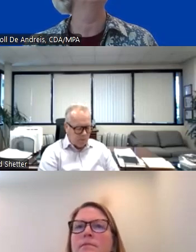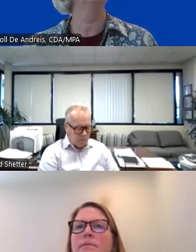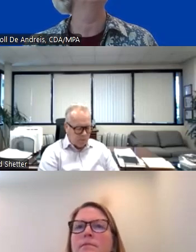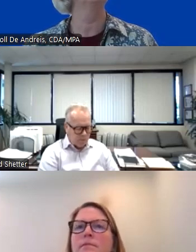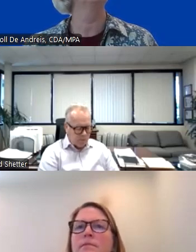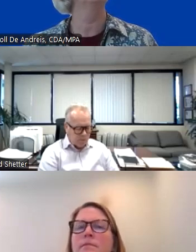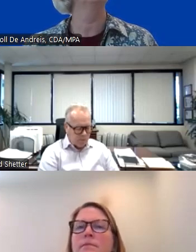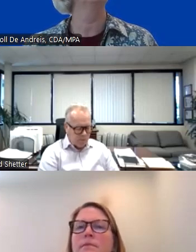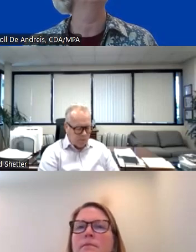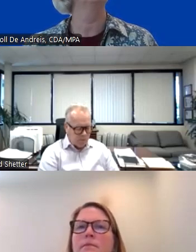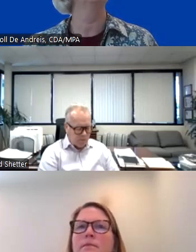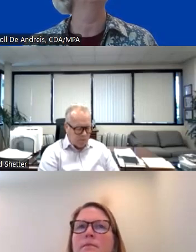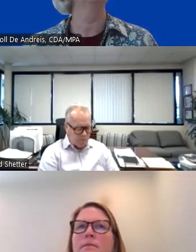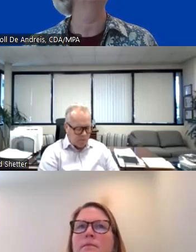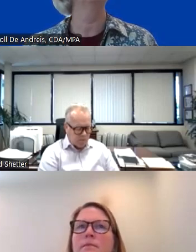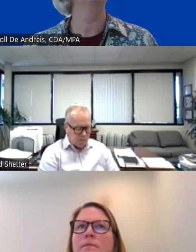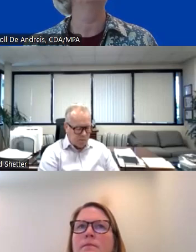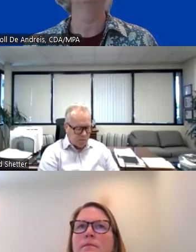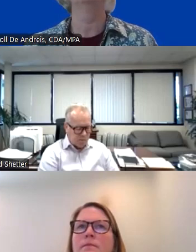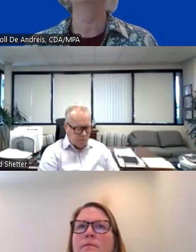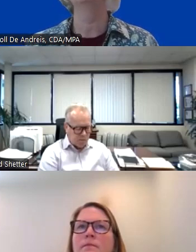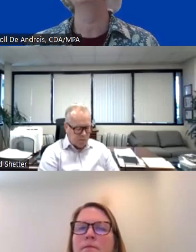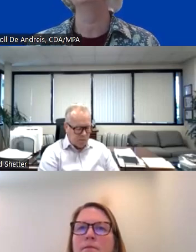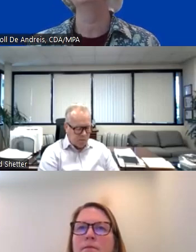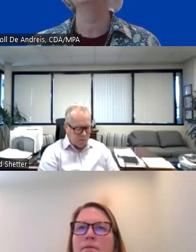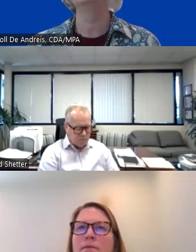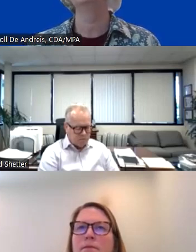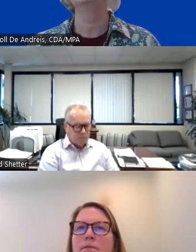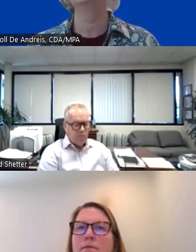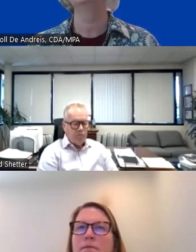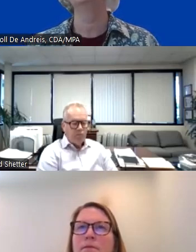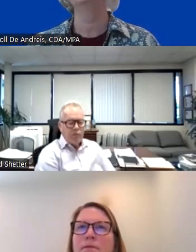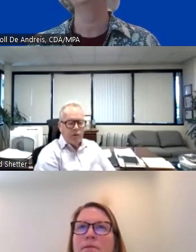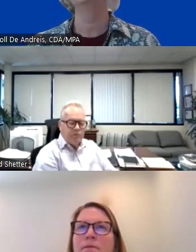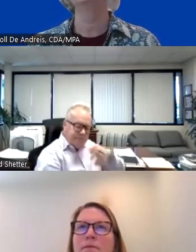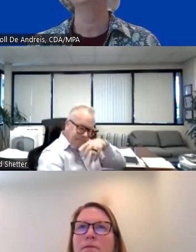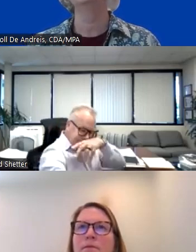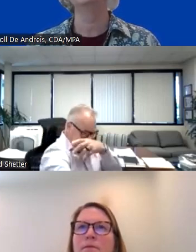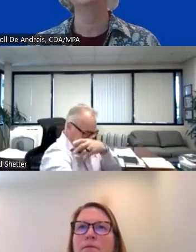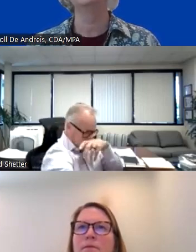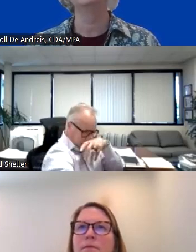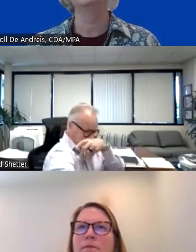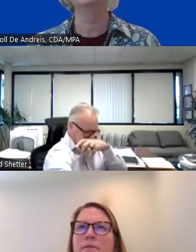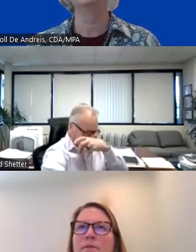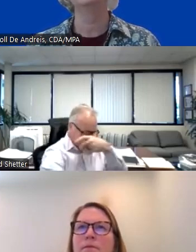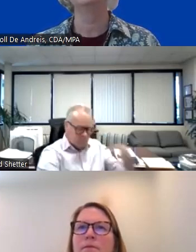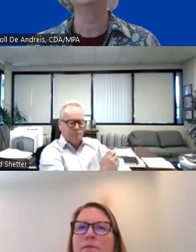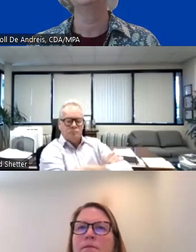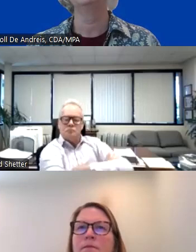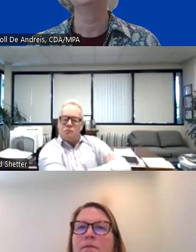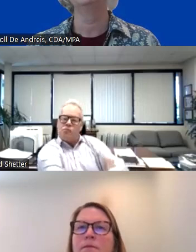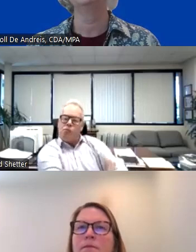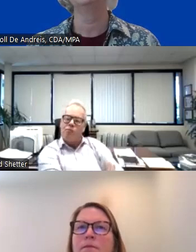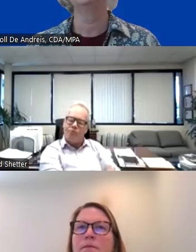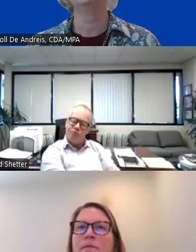I That's think great. Yeah. some cutting edge things could actually help. Yes. Yeah. And we'll follow along with that particular recommendation. I'll be interested